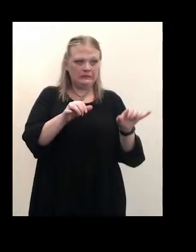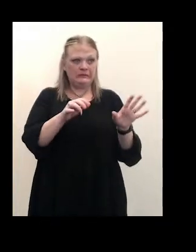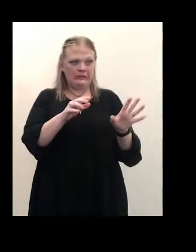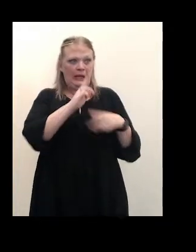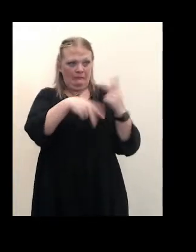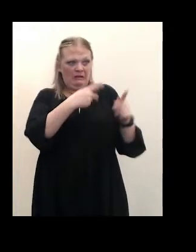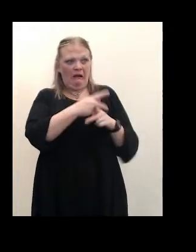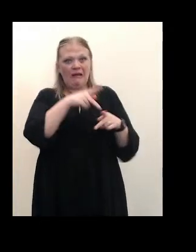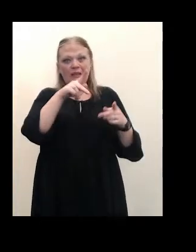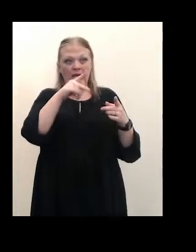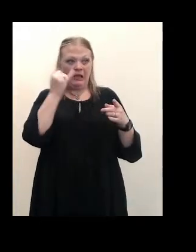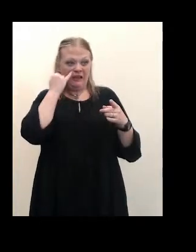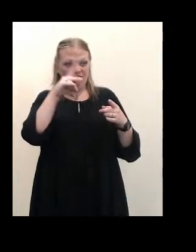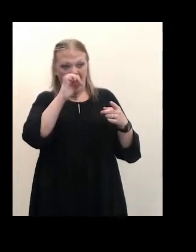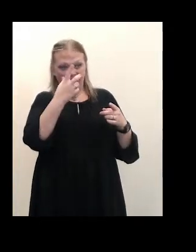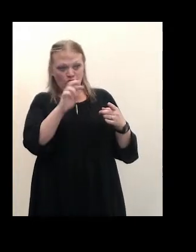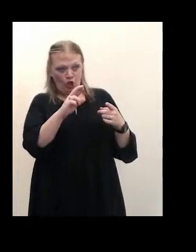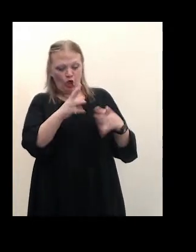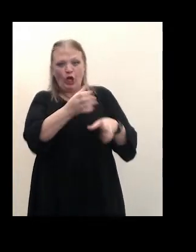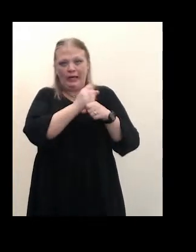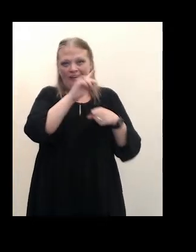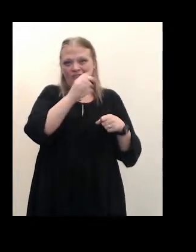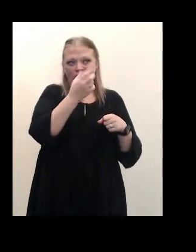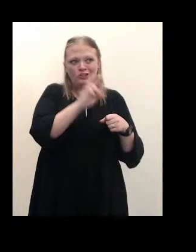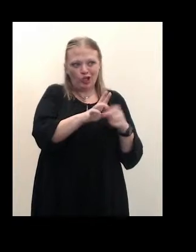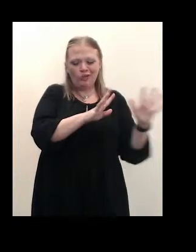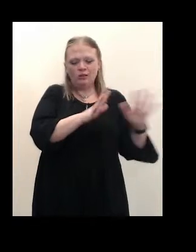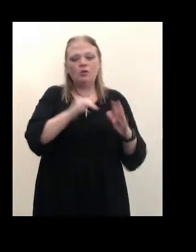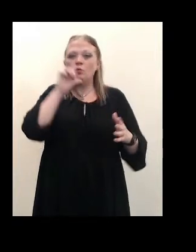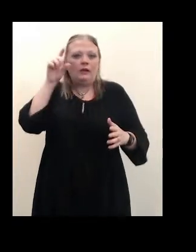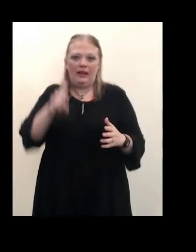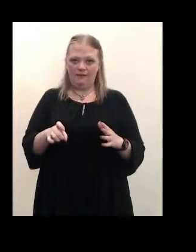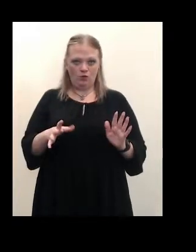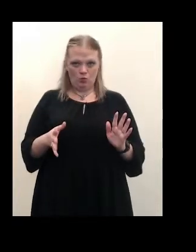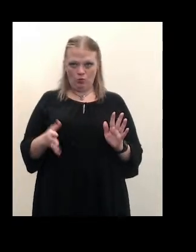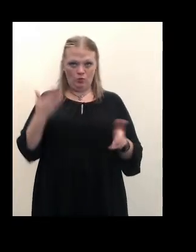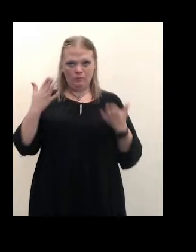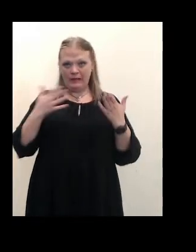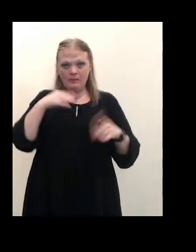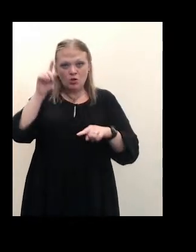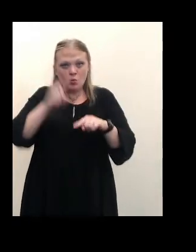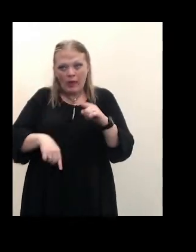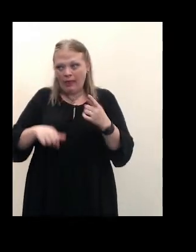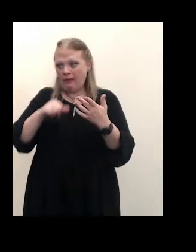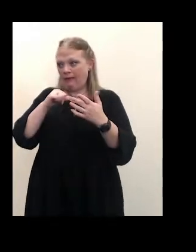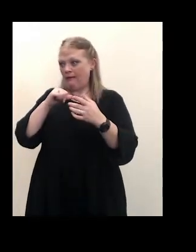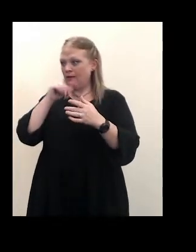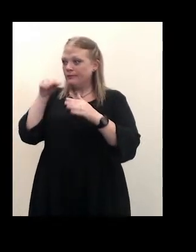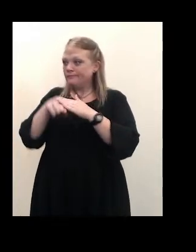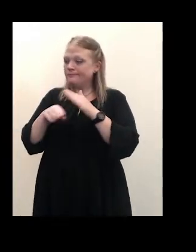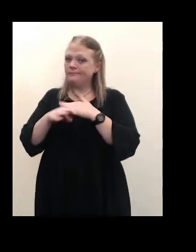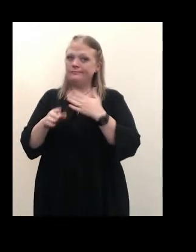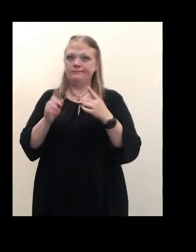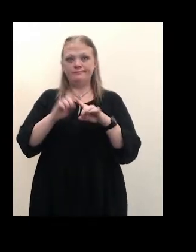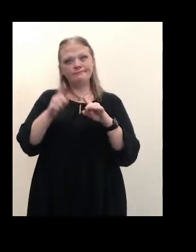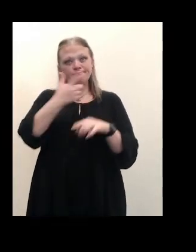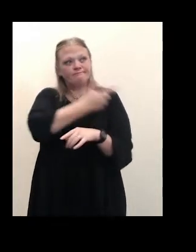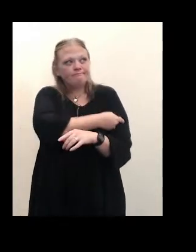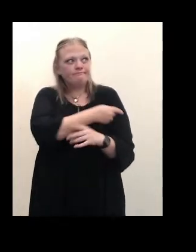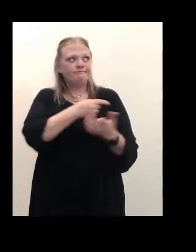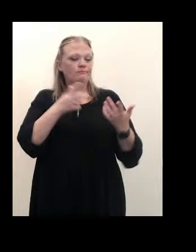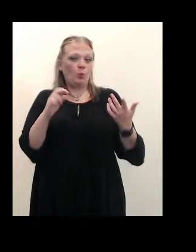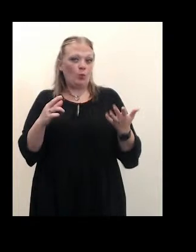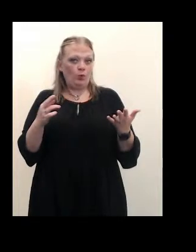for your initial series, but you don't have to. There might be circumstances where you don't have access to a different vaccine, or you think